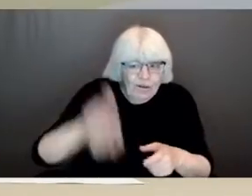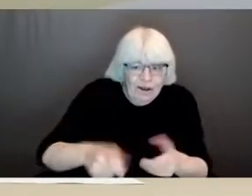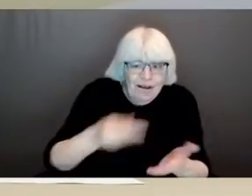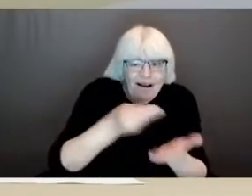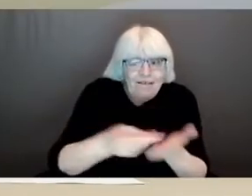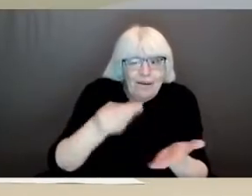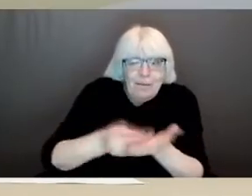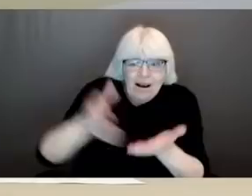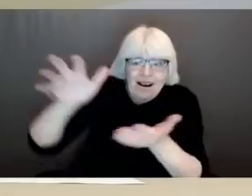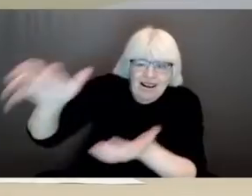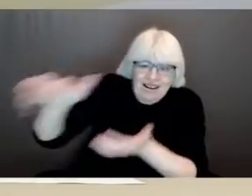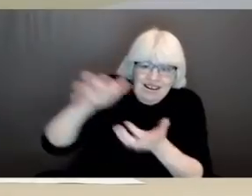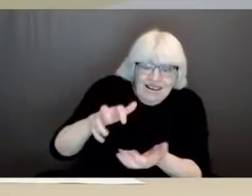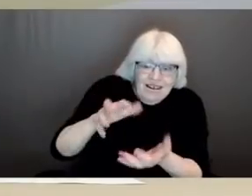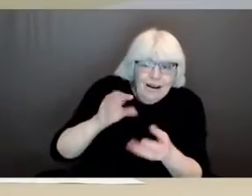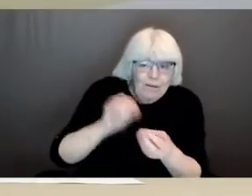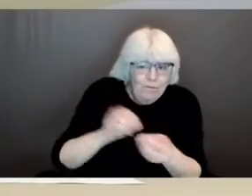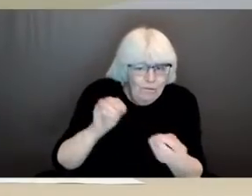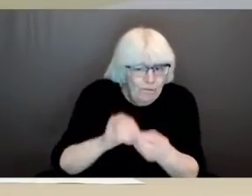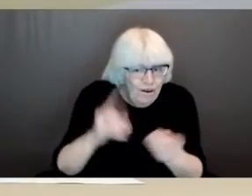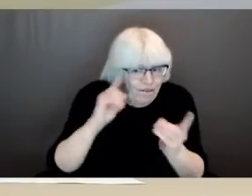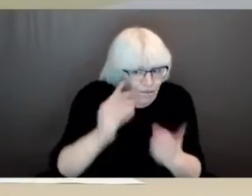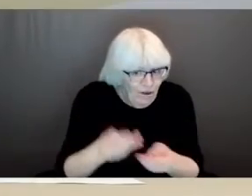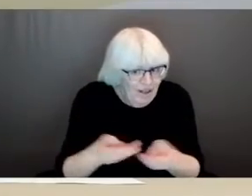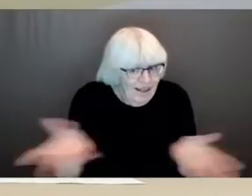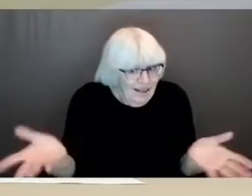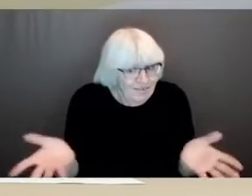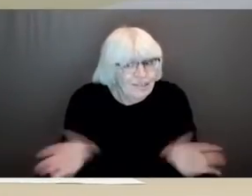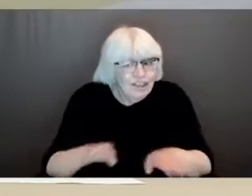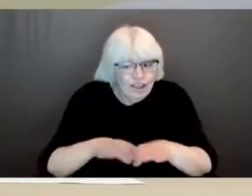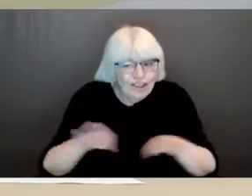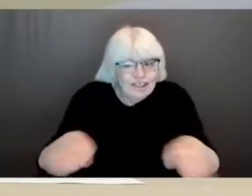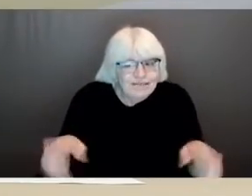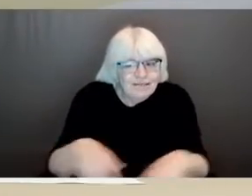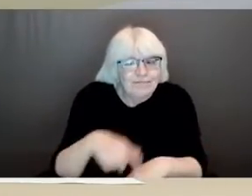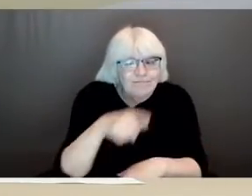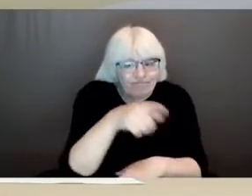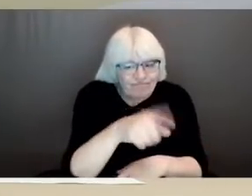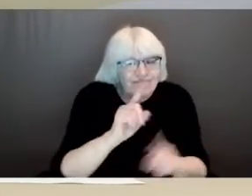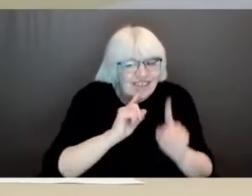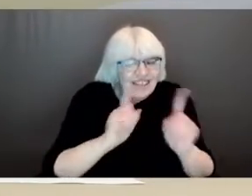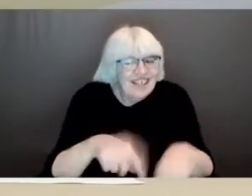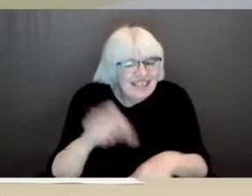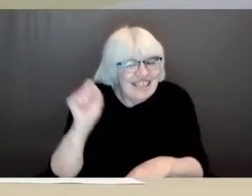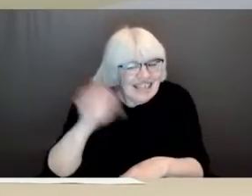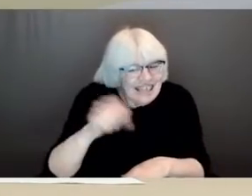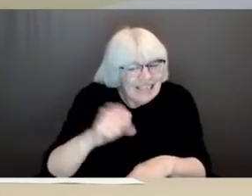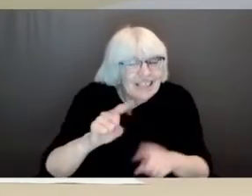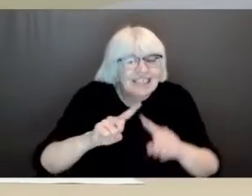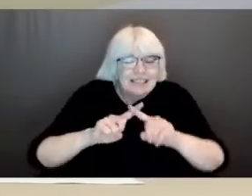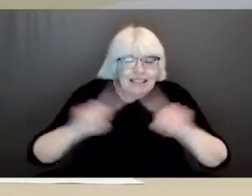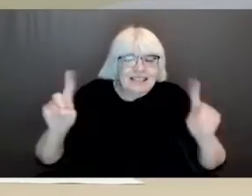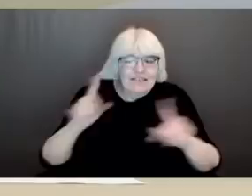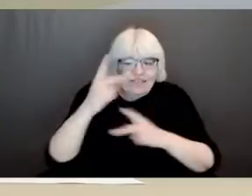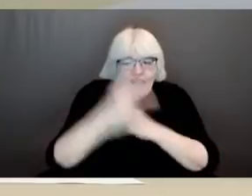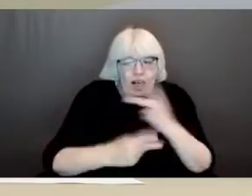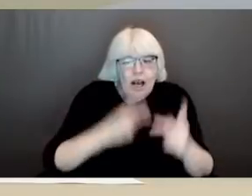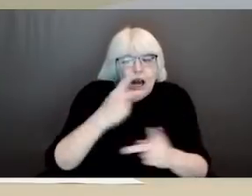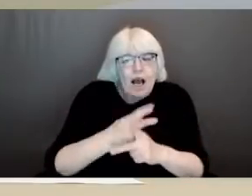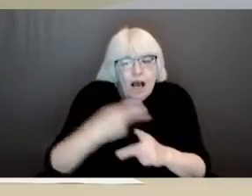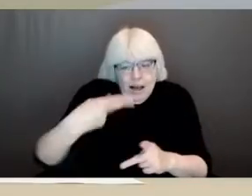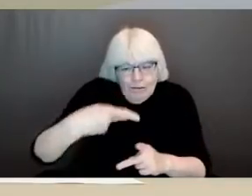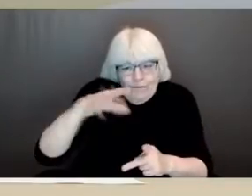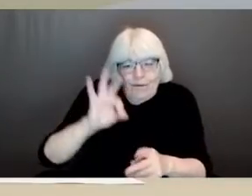get it to that age group? Yes, Steve, it's a different sort of formulation for that particular age group.